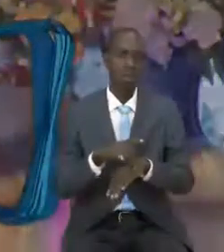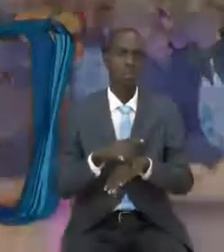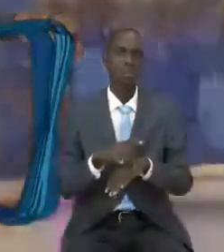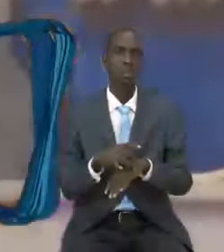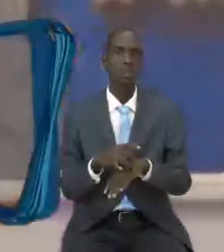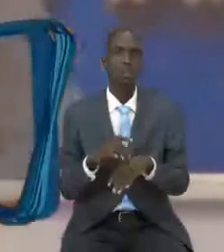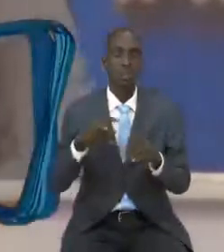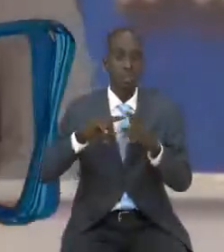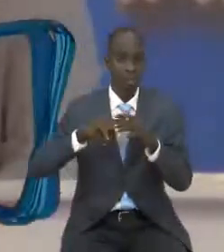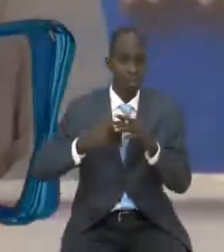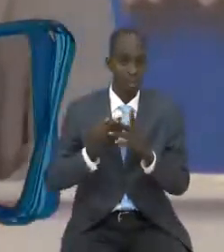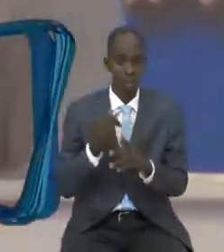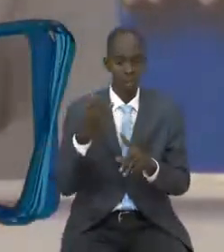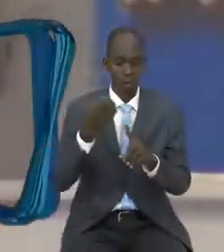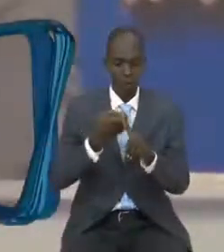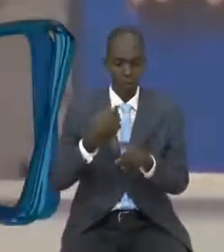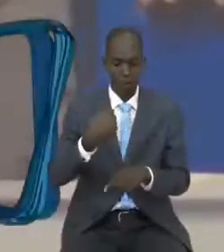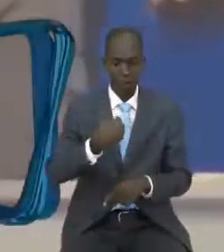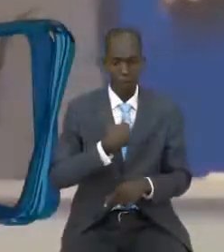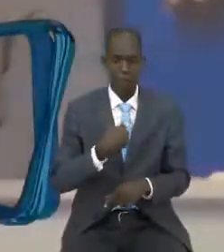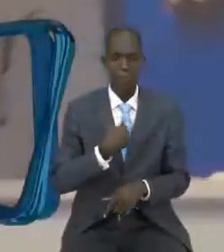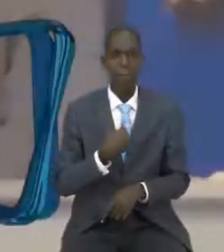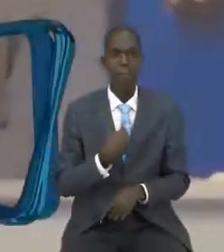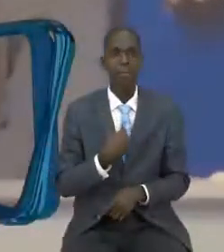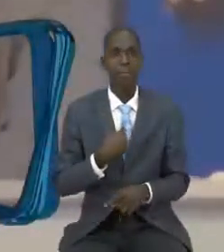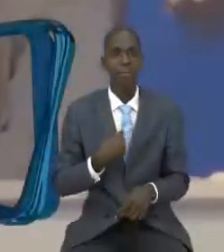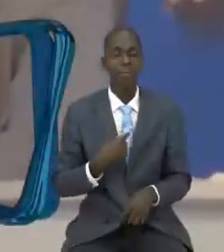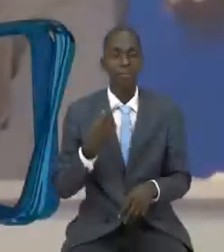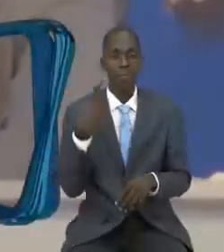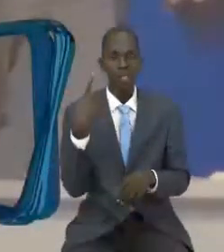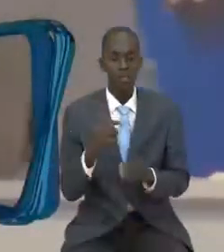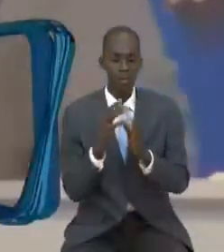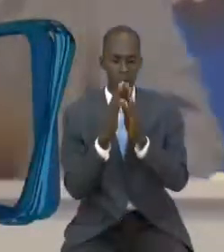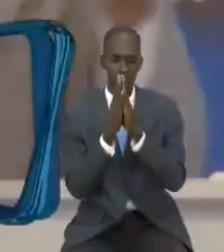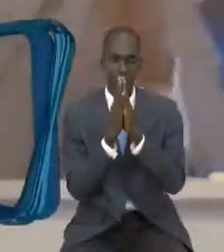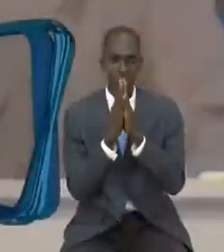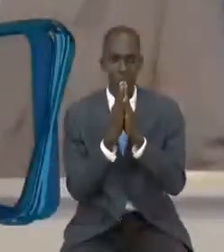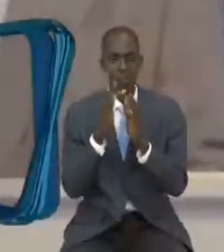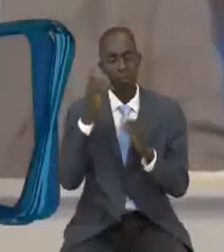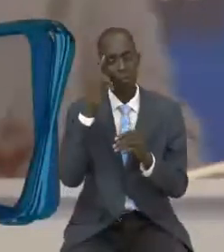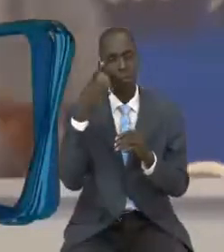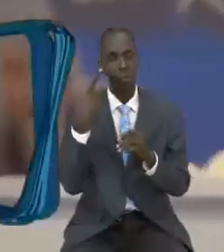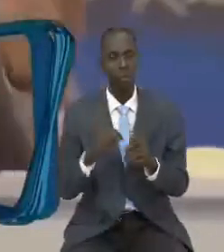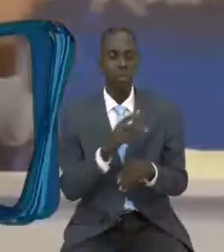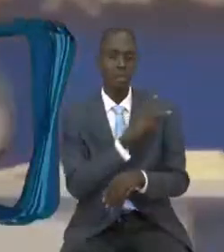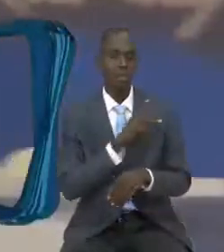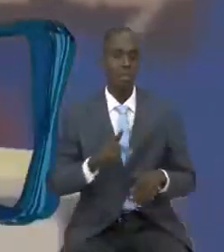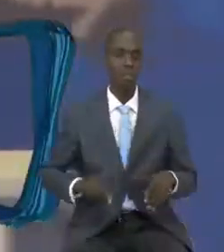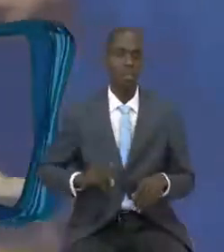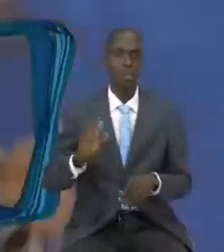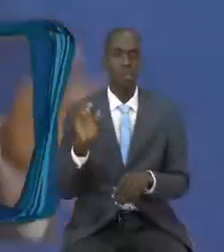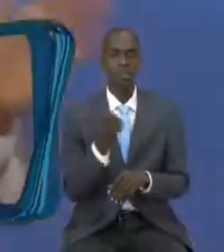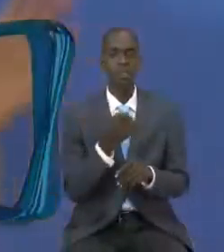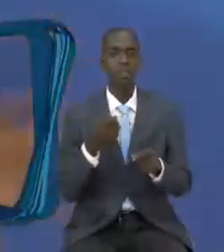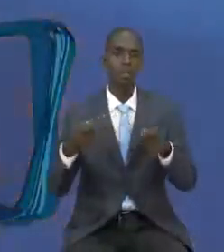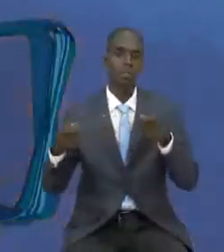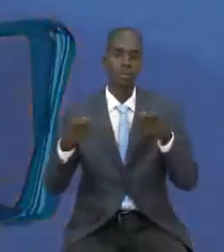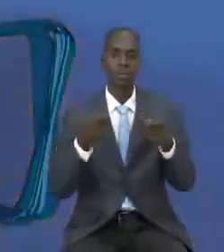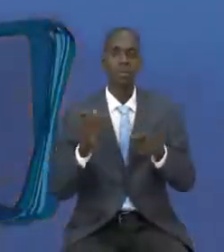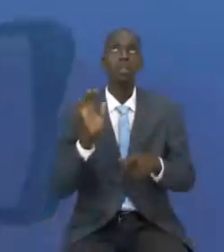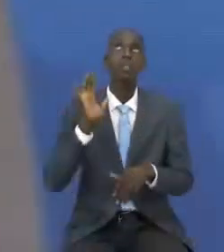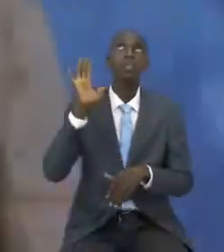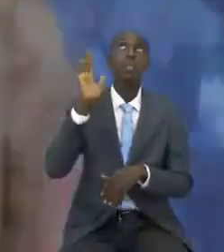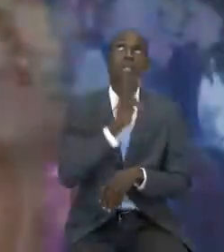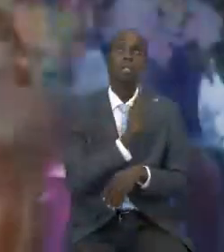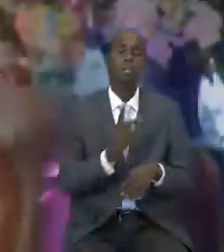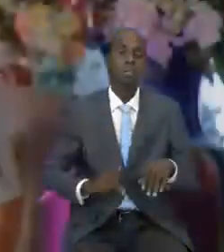starting from me. The supplication for the king's reign, thy kingdom come. Number